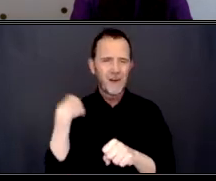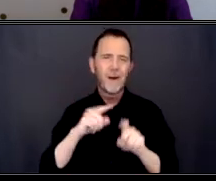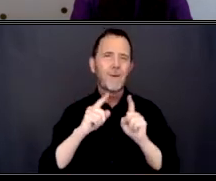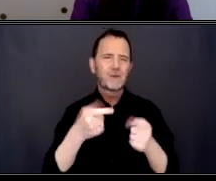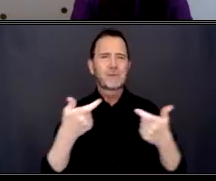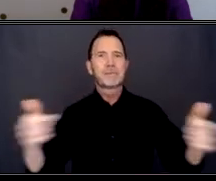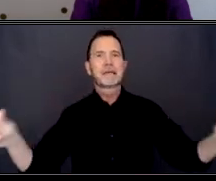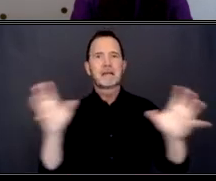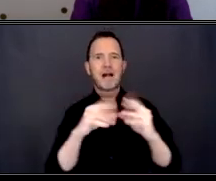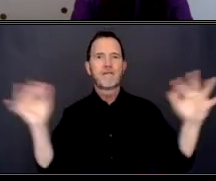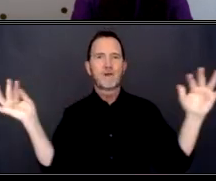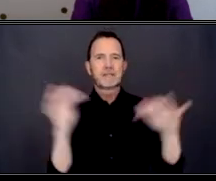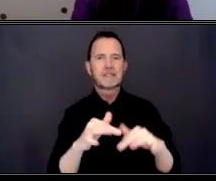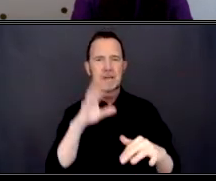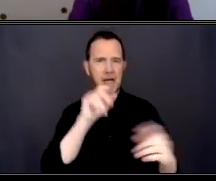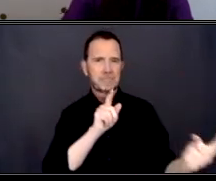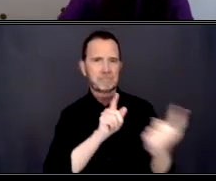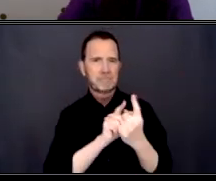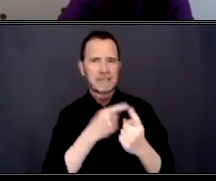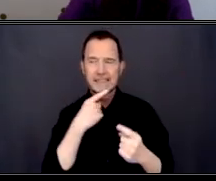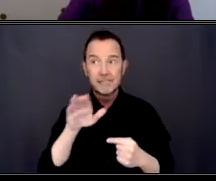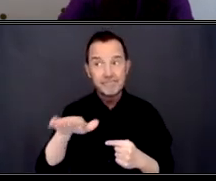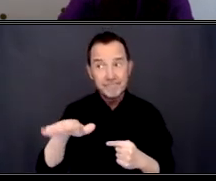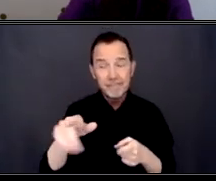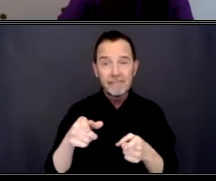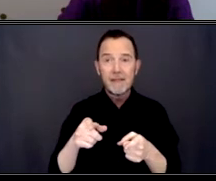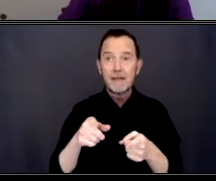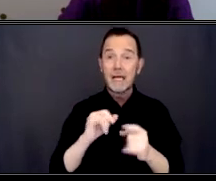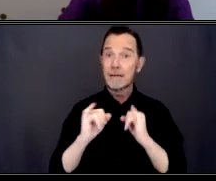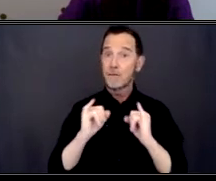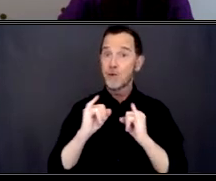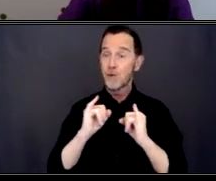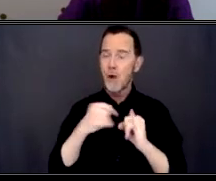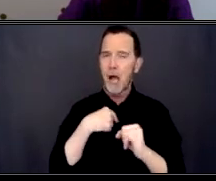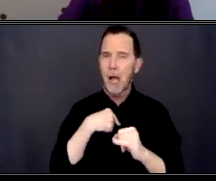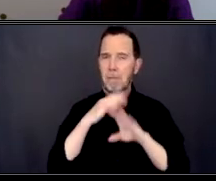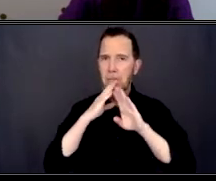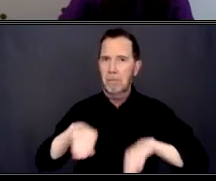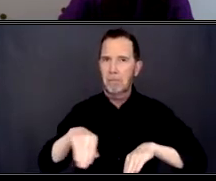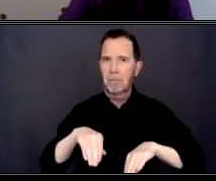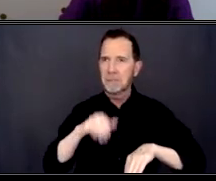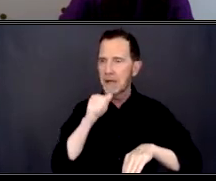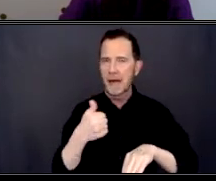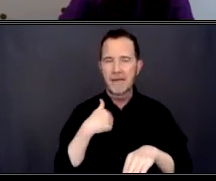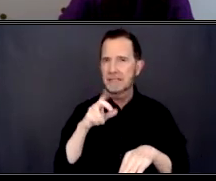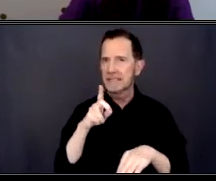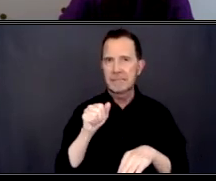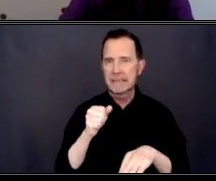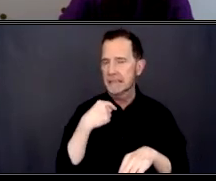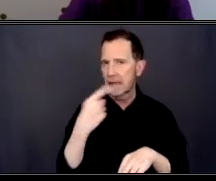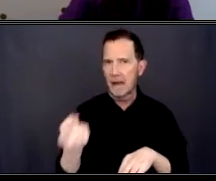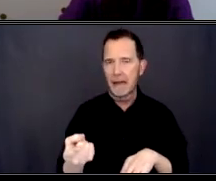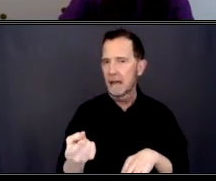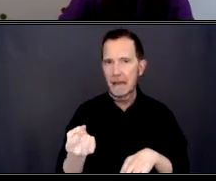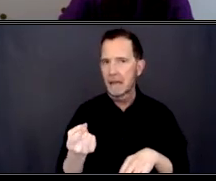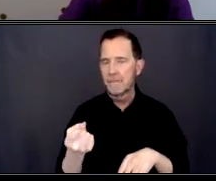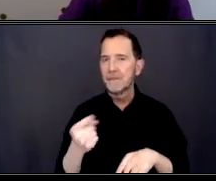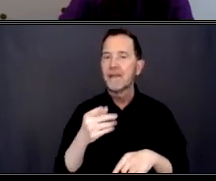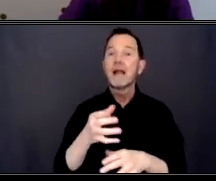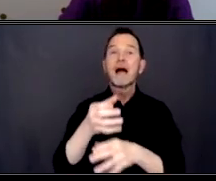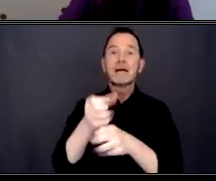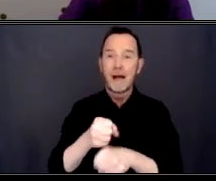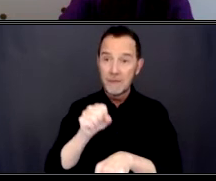once they hired me, I needed all these accommodations, and they provided me with the accommodations. And I thought, where's the problem? I'm waiting